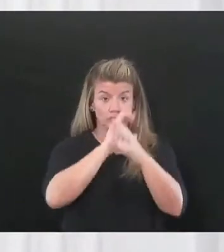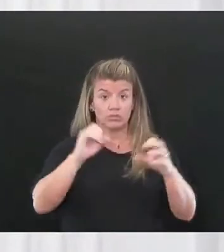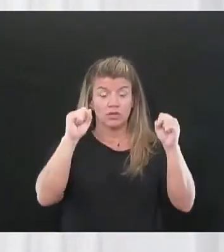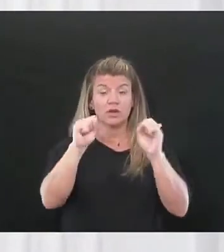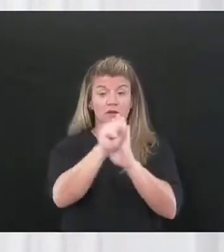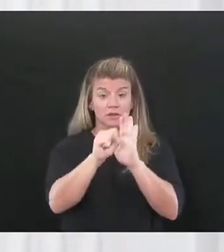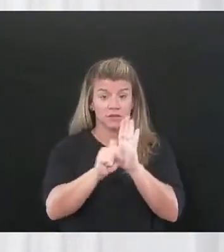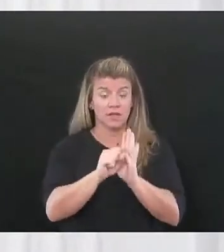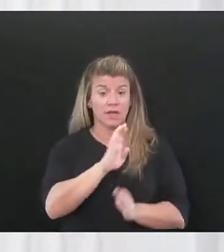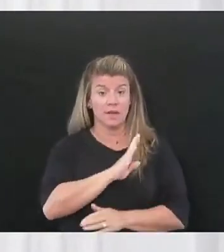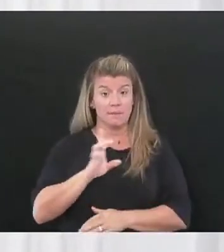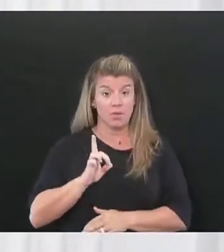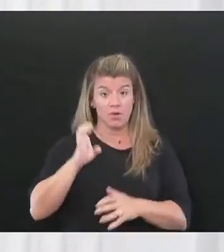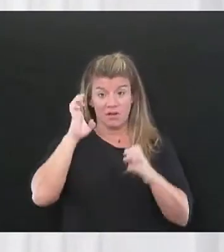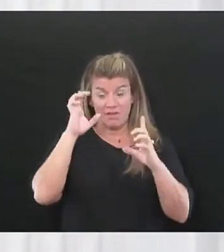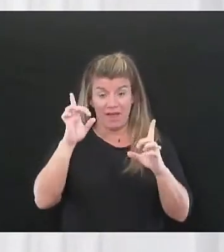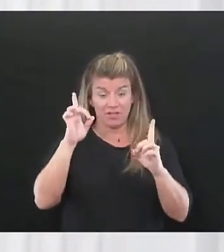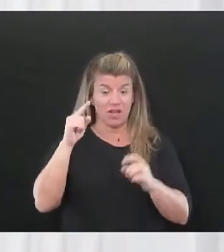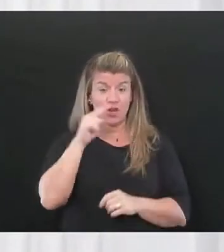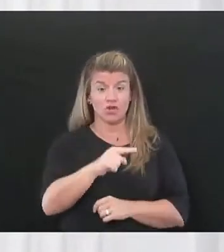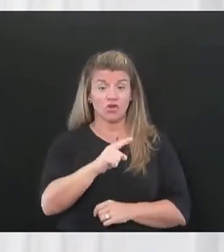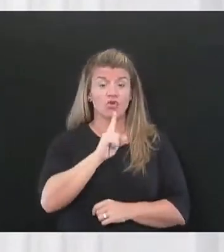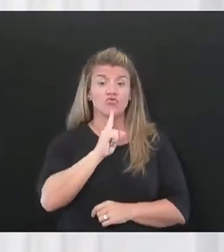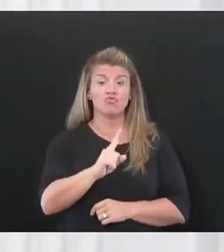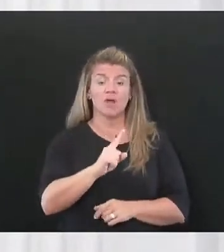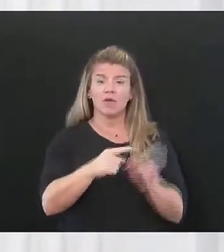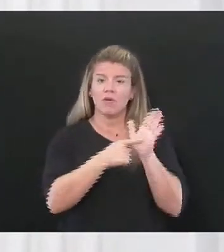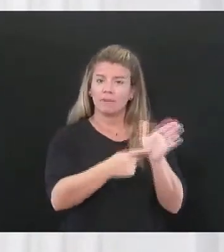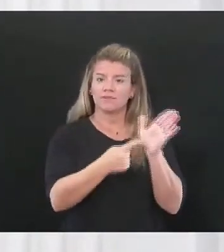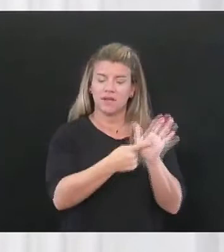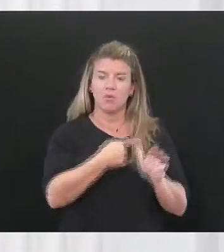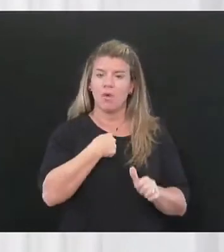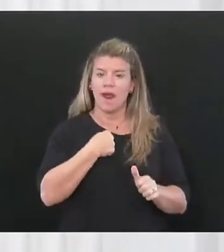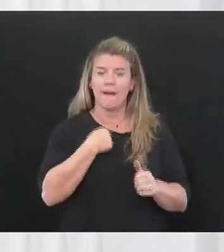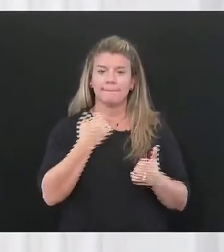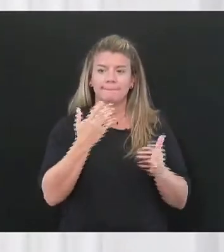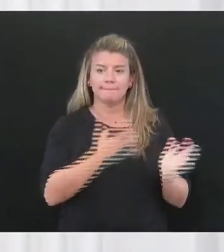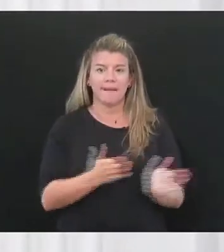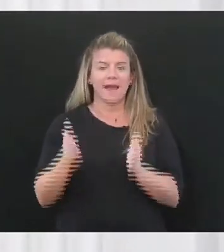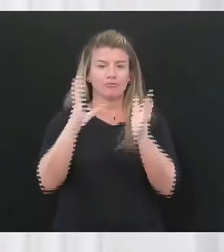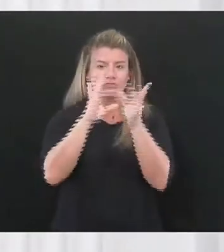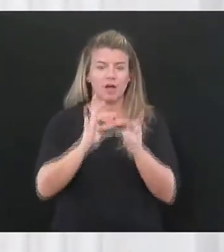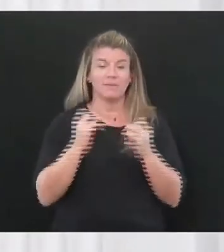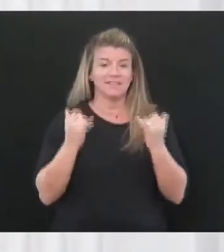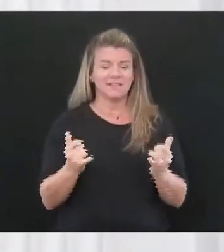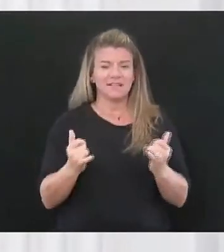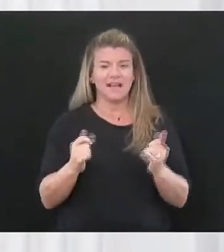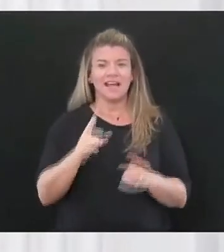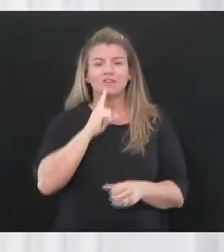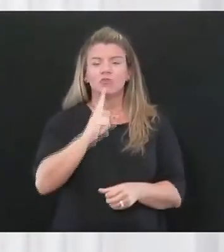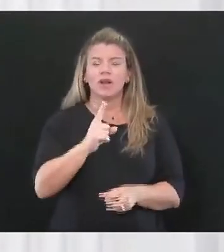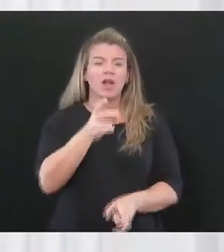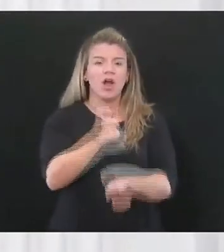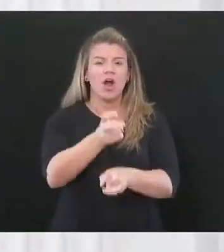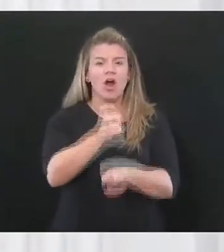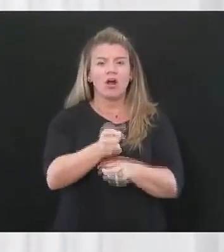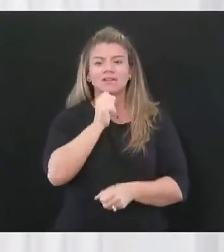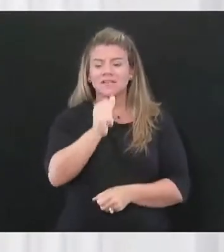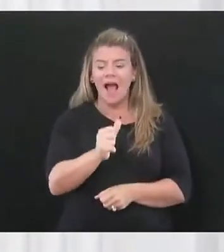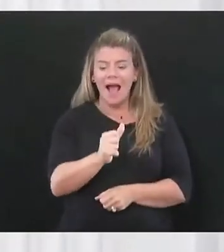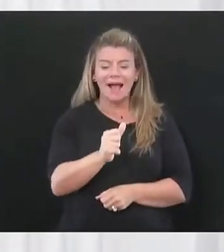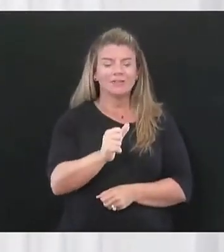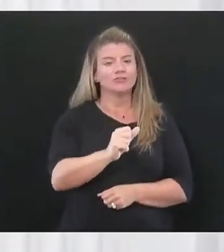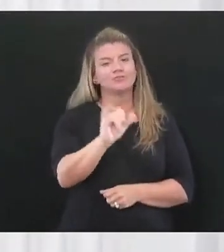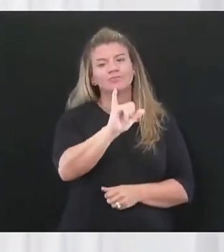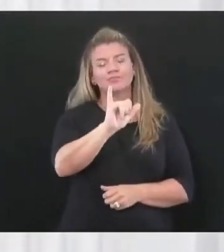of Education, I think you do represent what I'm about to talk about today. It's hard not to rally behind the governor when he has